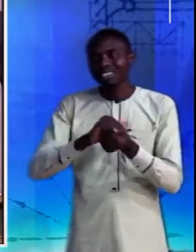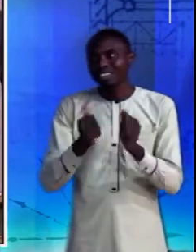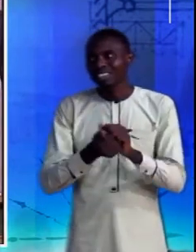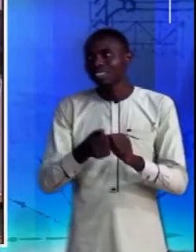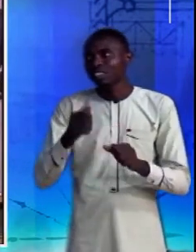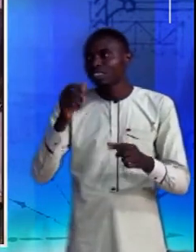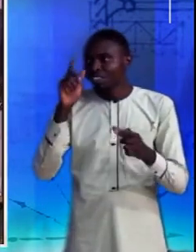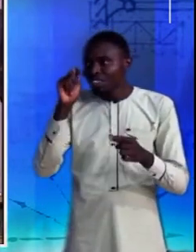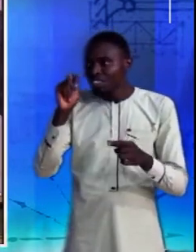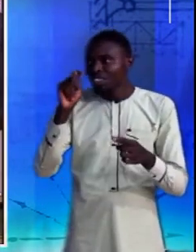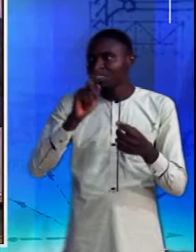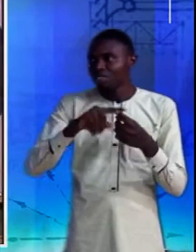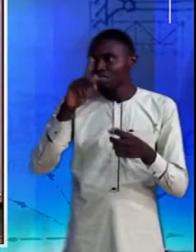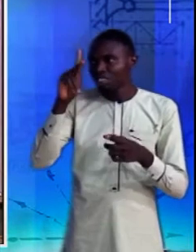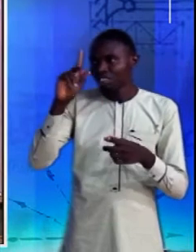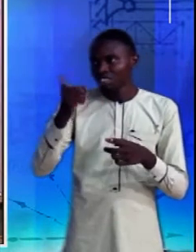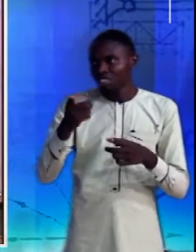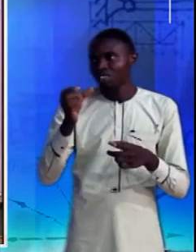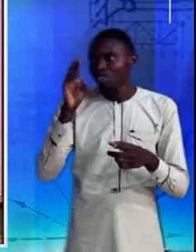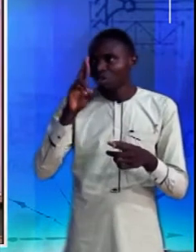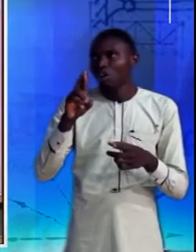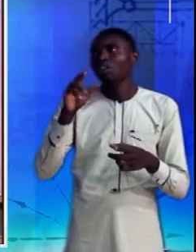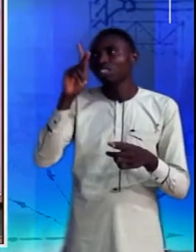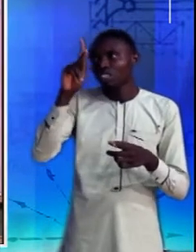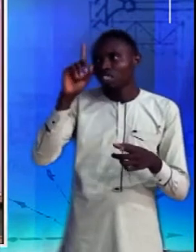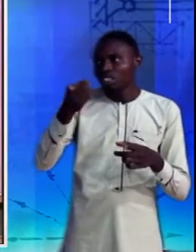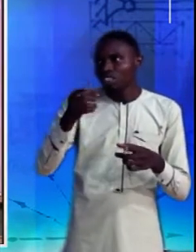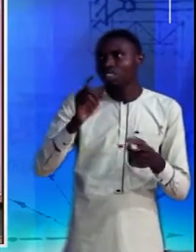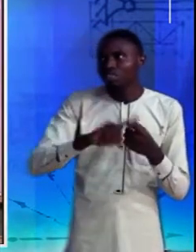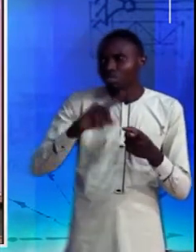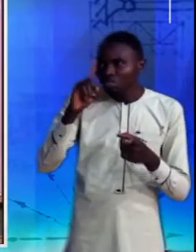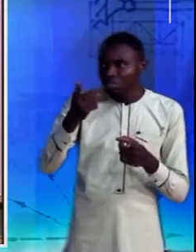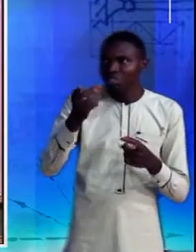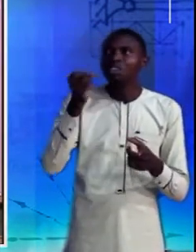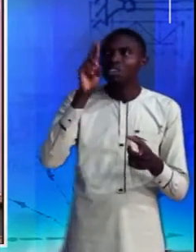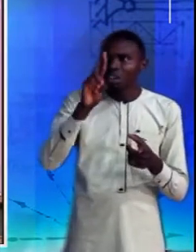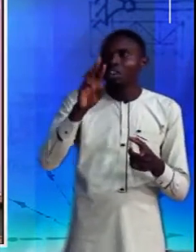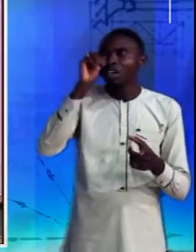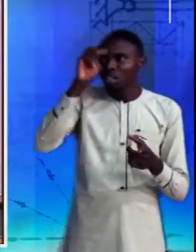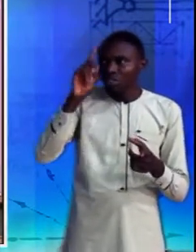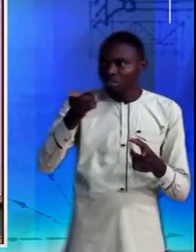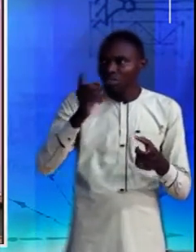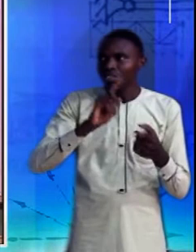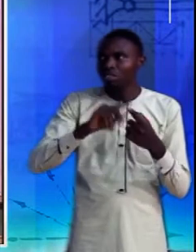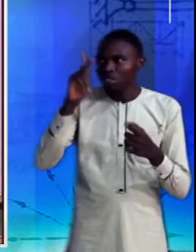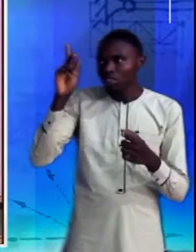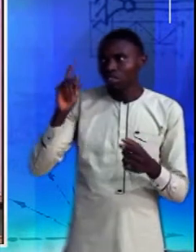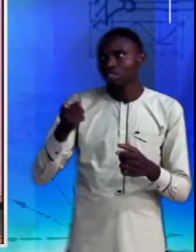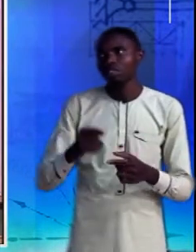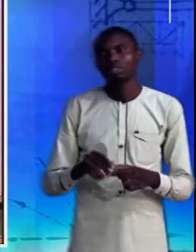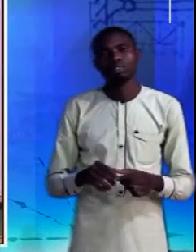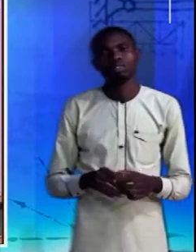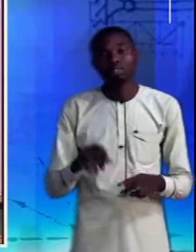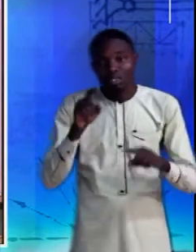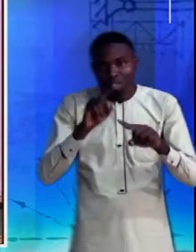life? If, assuming maybe you are 20 years old, you cannot simply narrate it in a